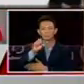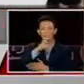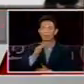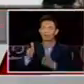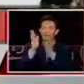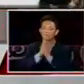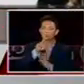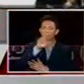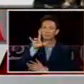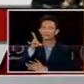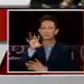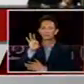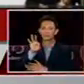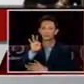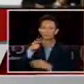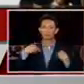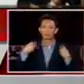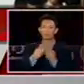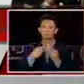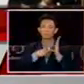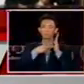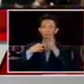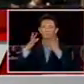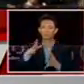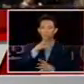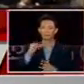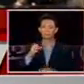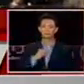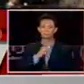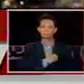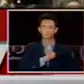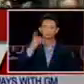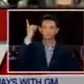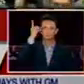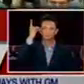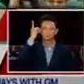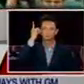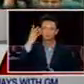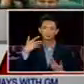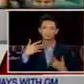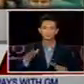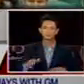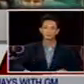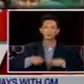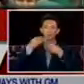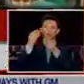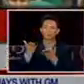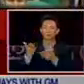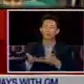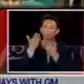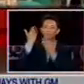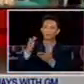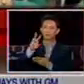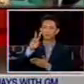asking 189 members, the prosecution and Senator Franklin Drilon, to offer a waiver for theirs, the